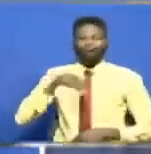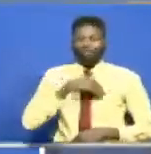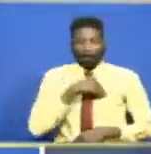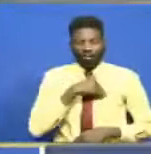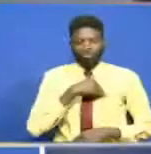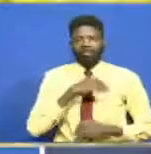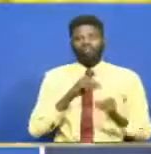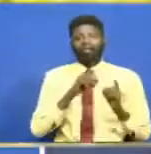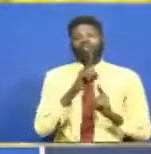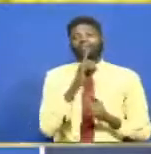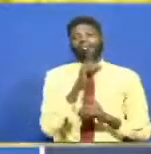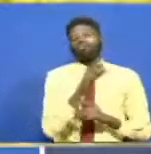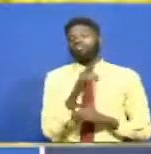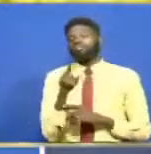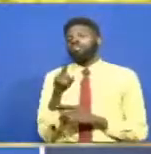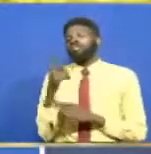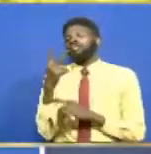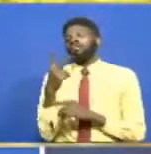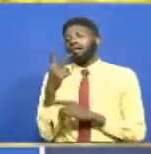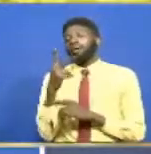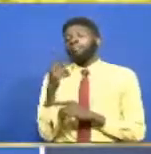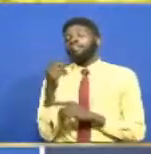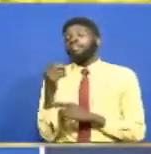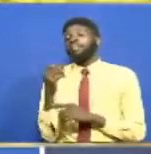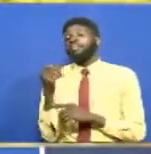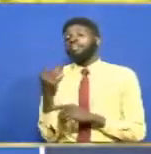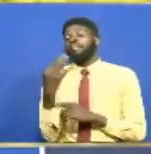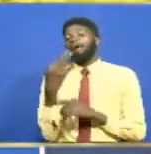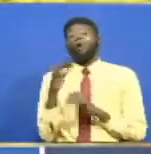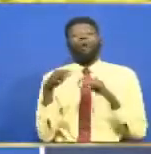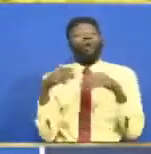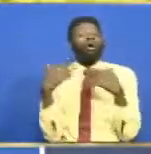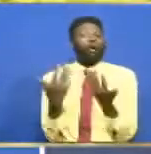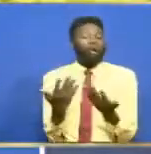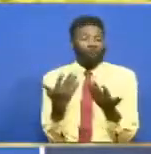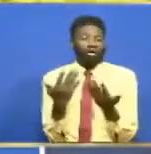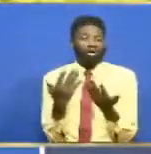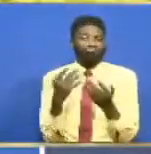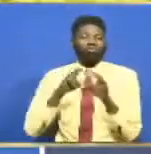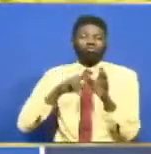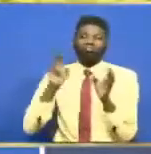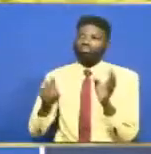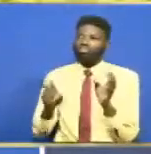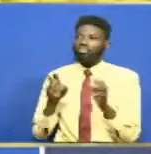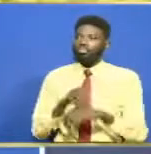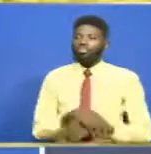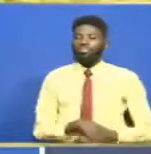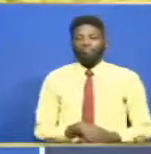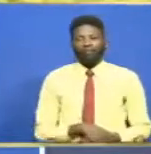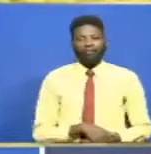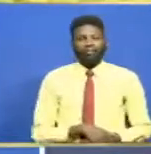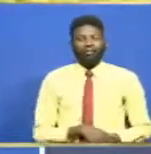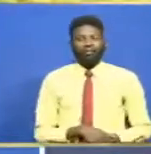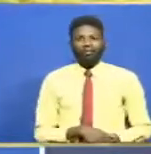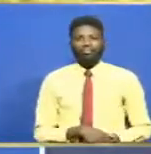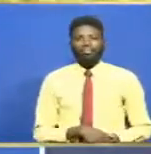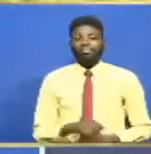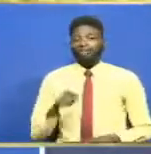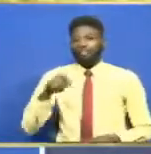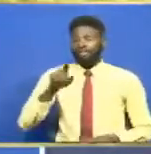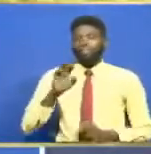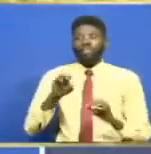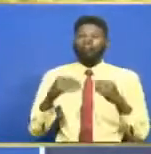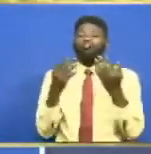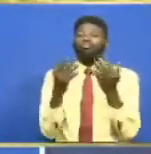from the event. As for the local athletes, it is really devastating for them. They had given, been given an opportunity